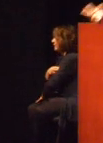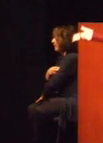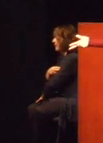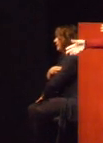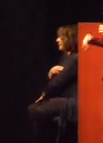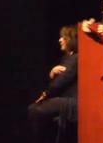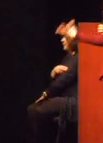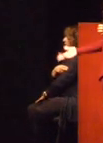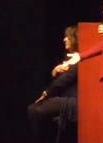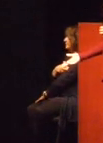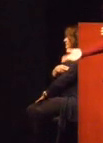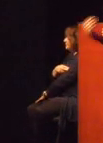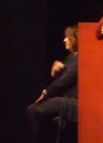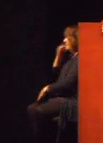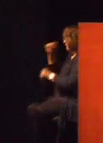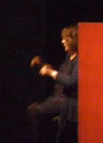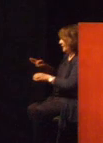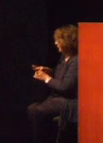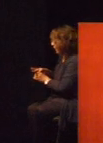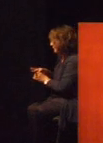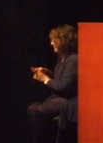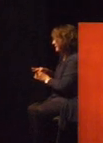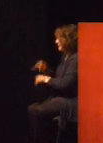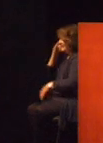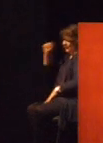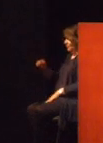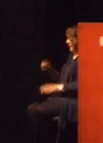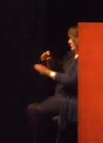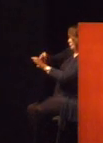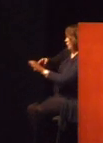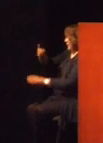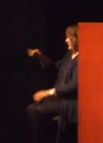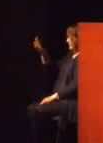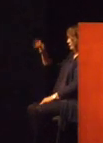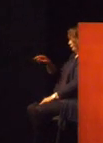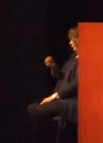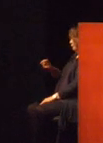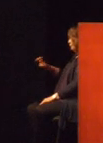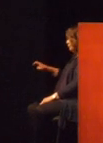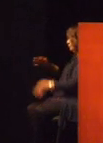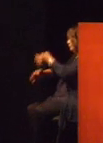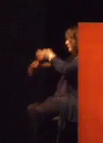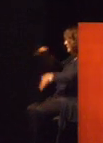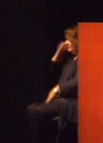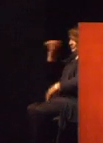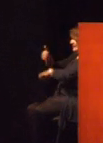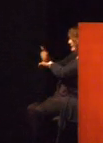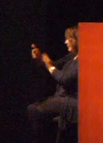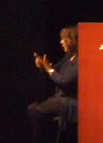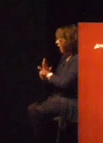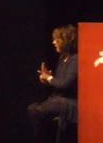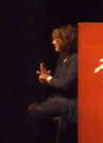can, whether you can vote, whether you can sit on a jury, whether you can make laws, whether you